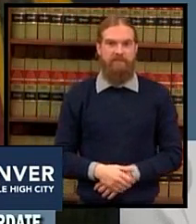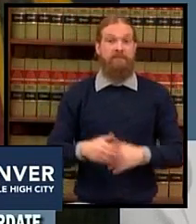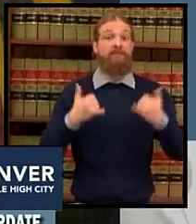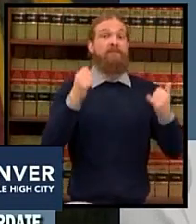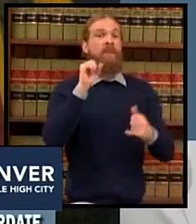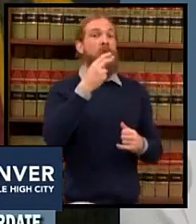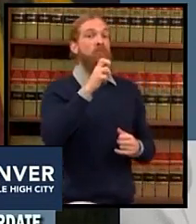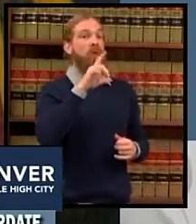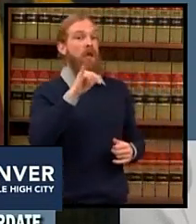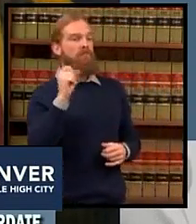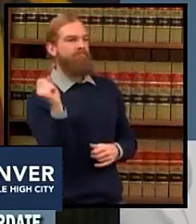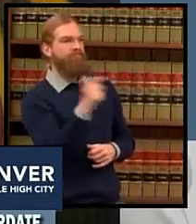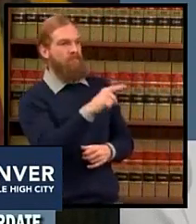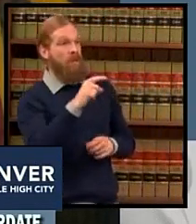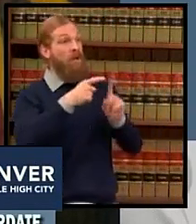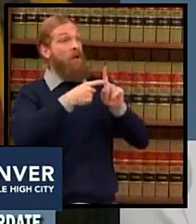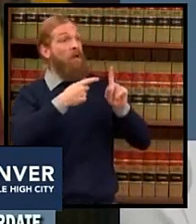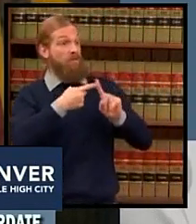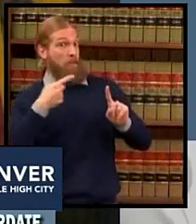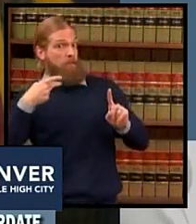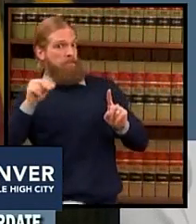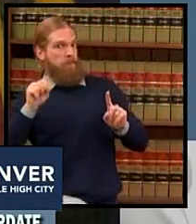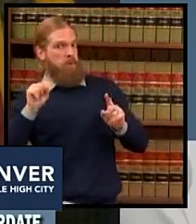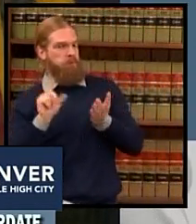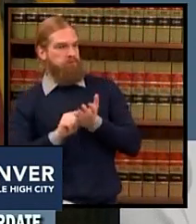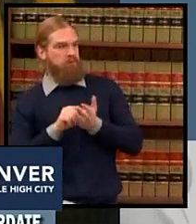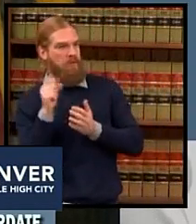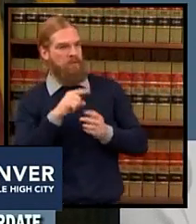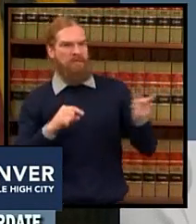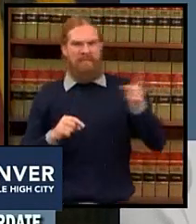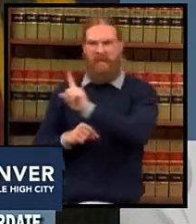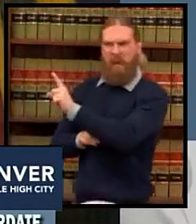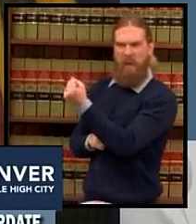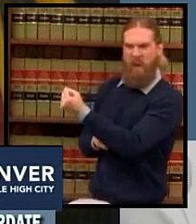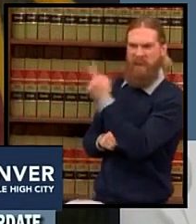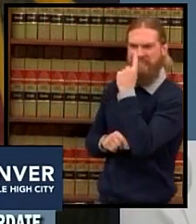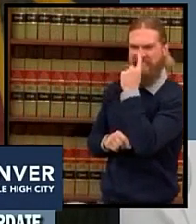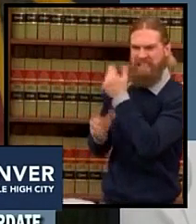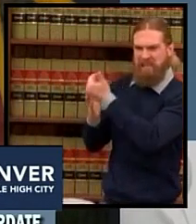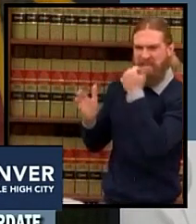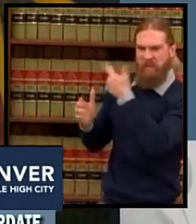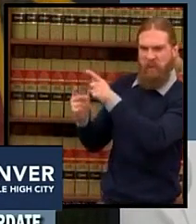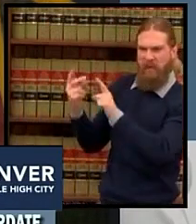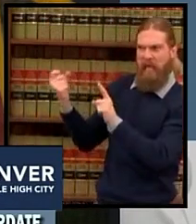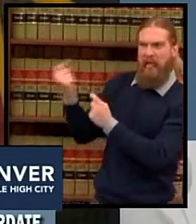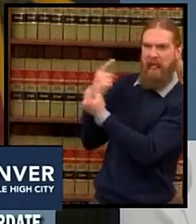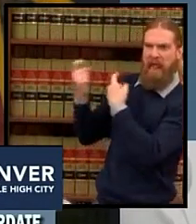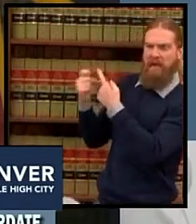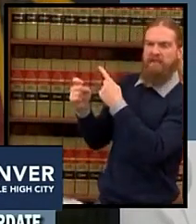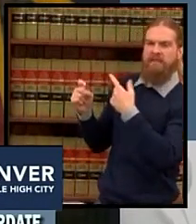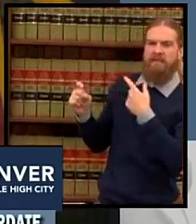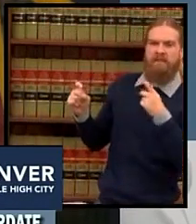Yeah, let me add one other on place. The financial edge. Shelley, one second. And I wonder if you could give an idea of what